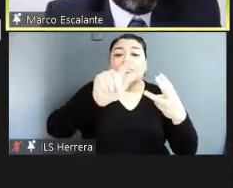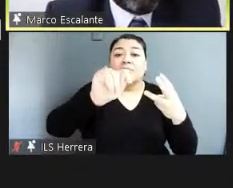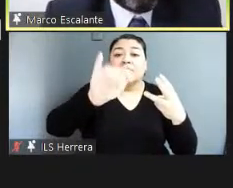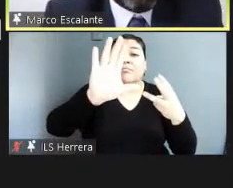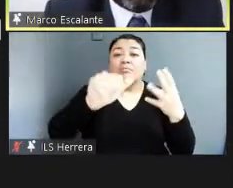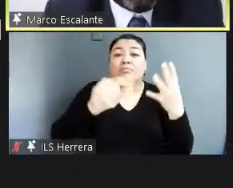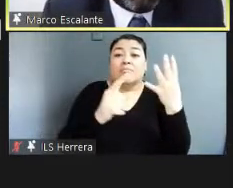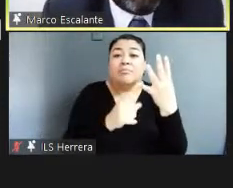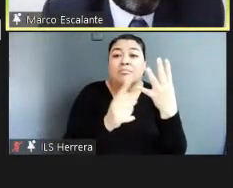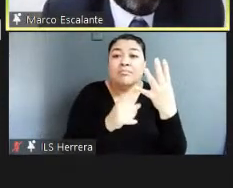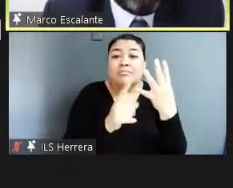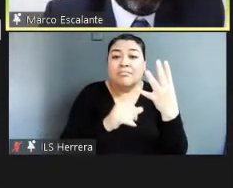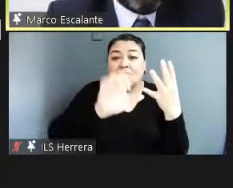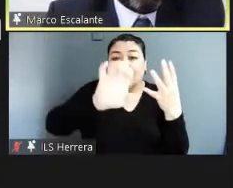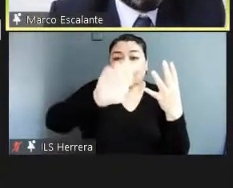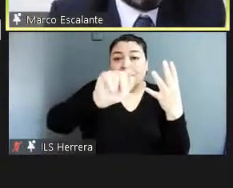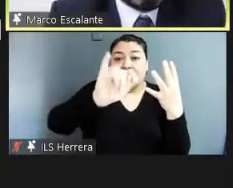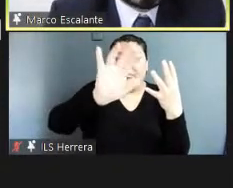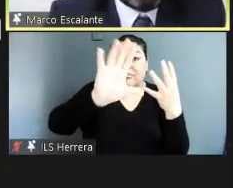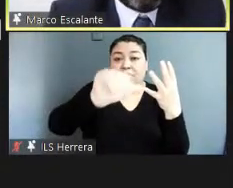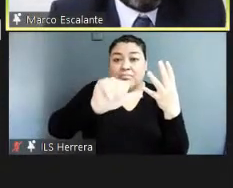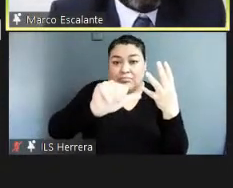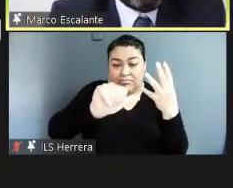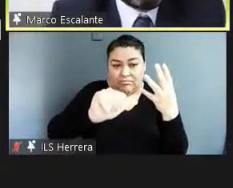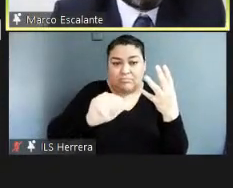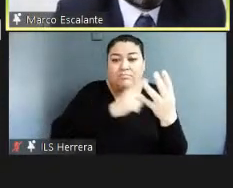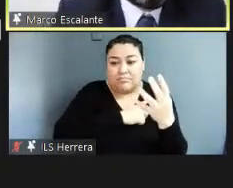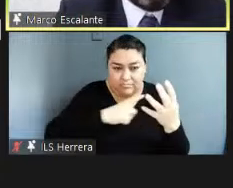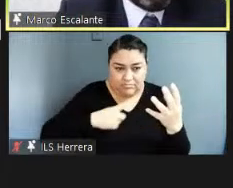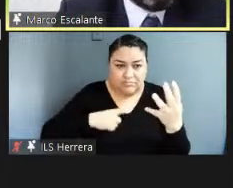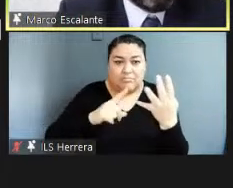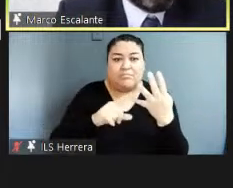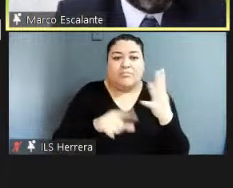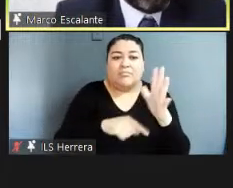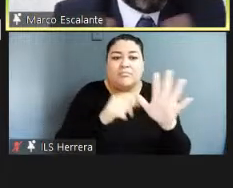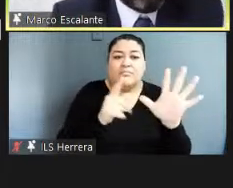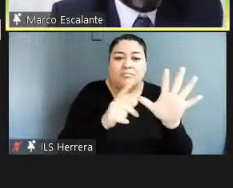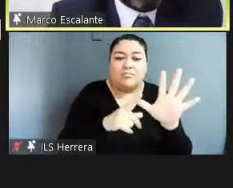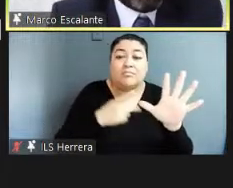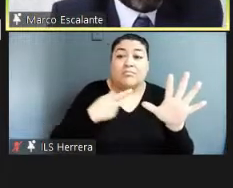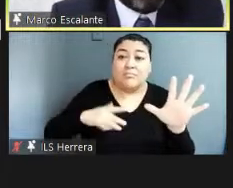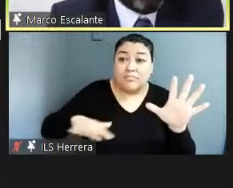humanities, ethical and professionalism practice,